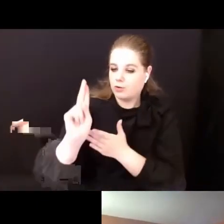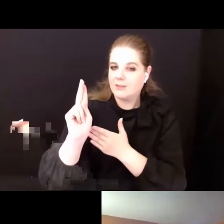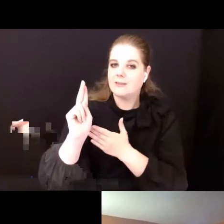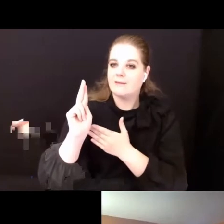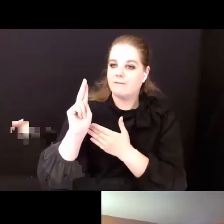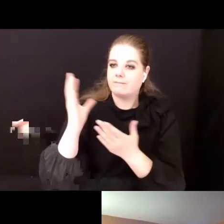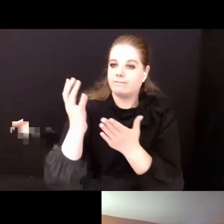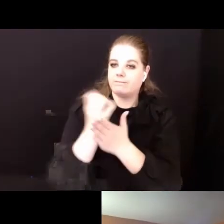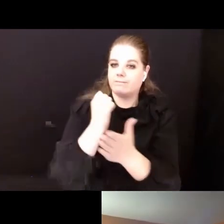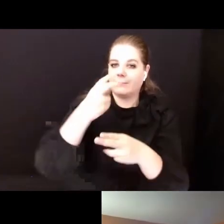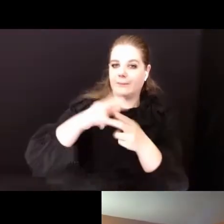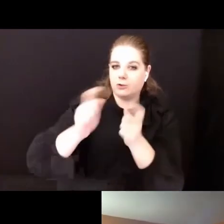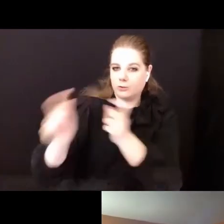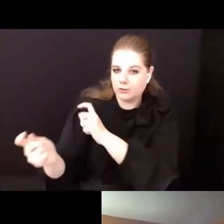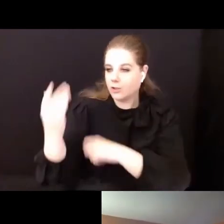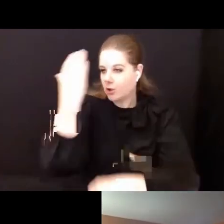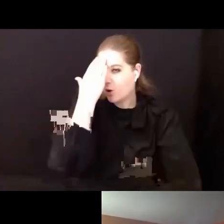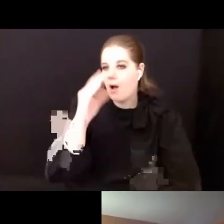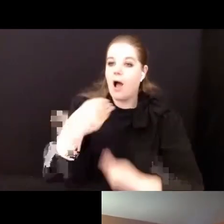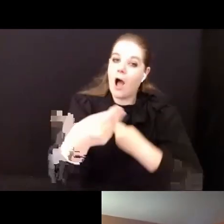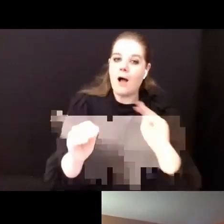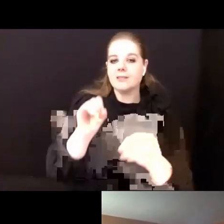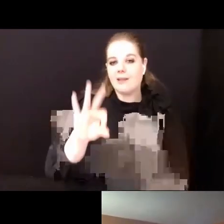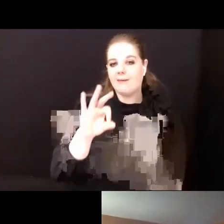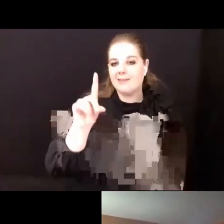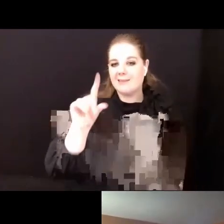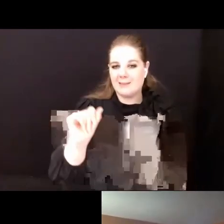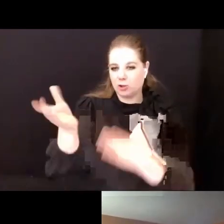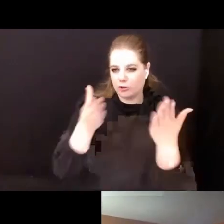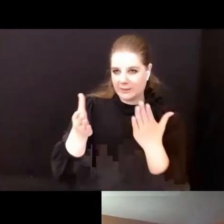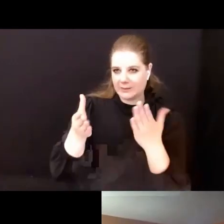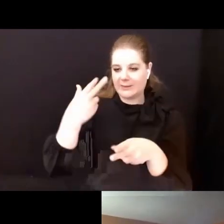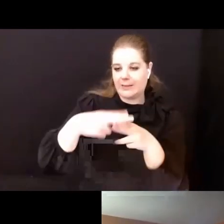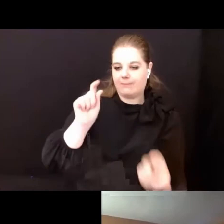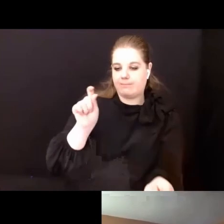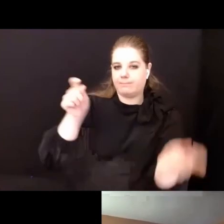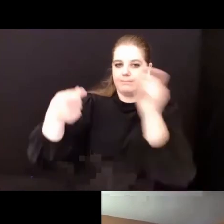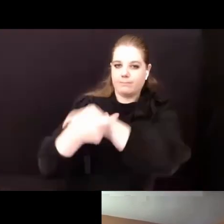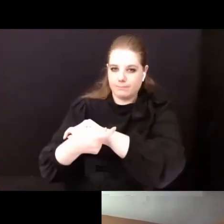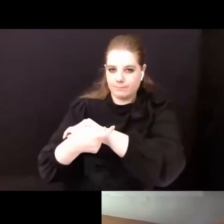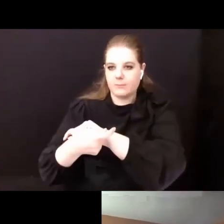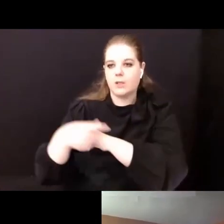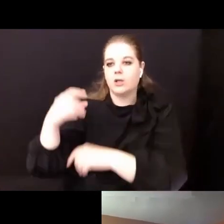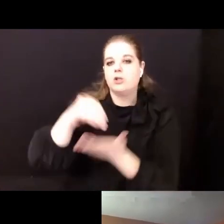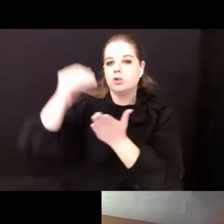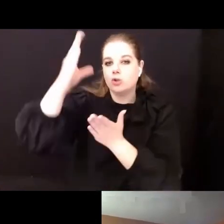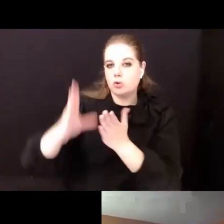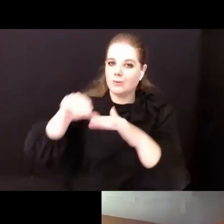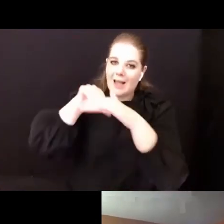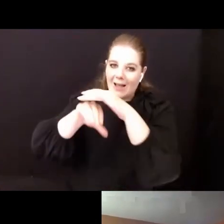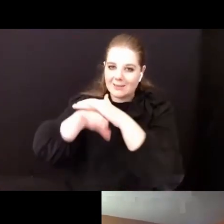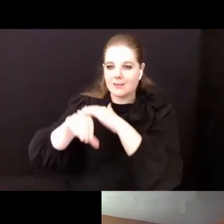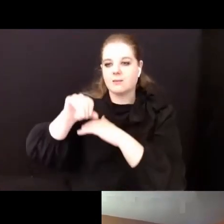of Office of Disability Services, changing that to Student Access